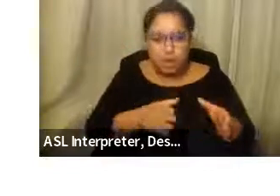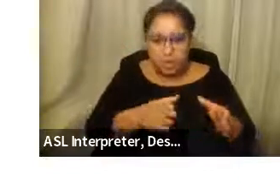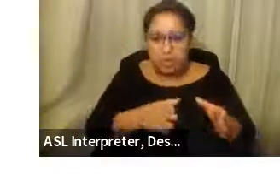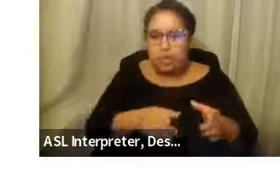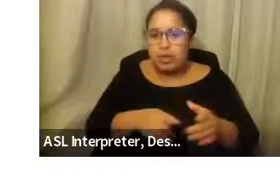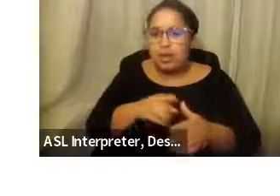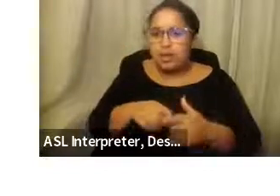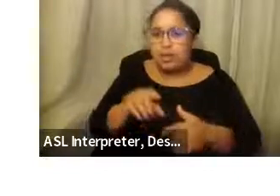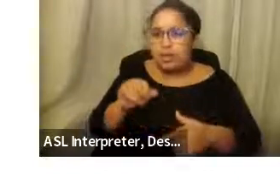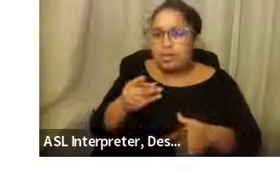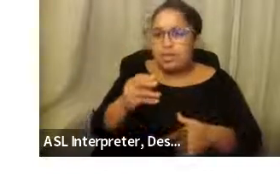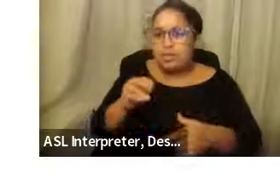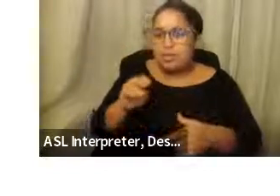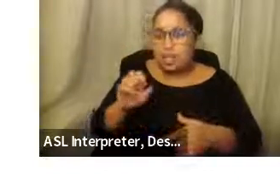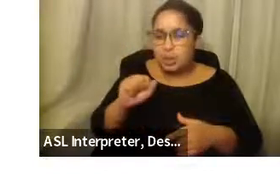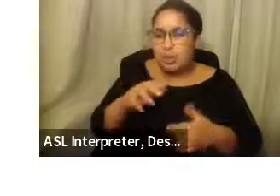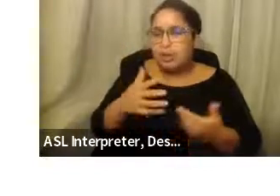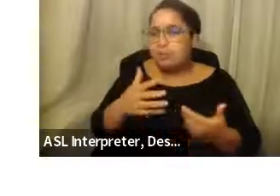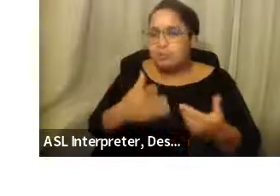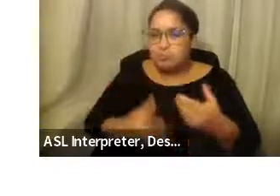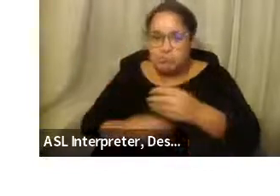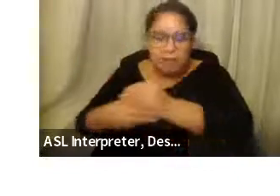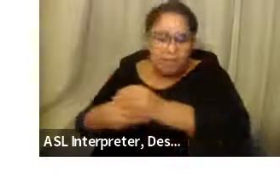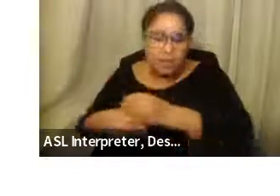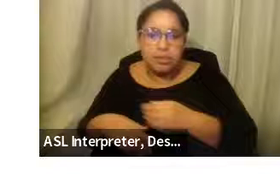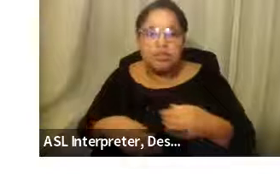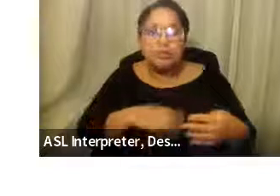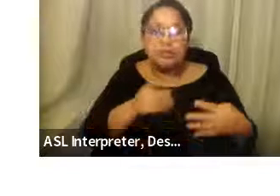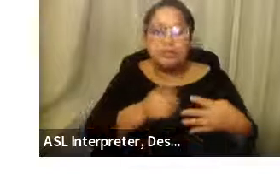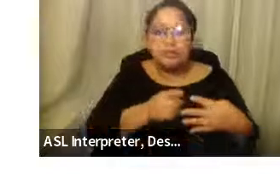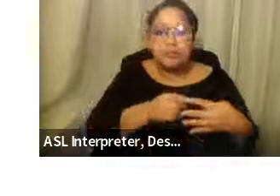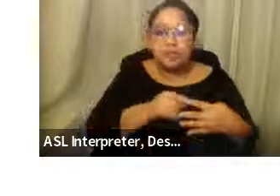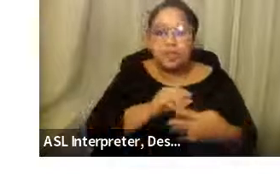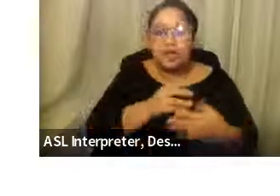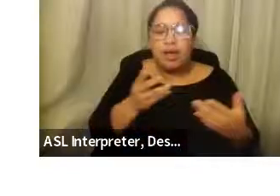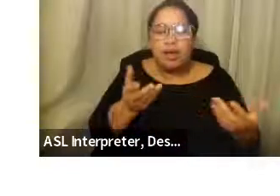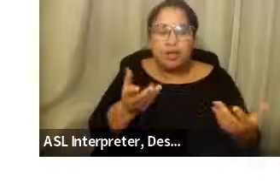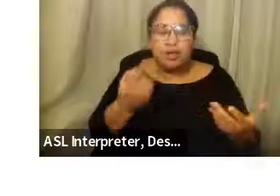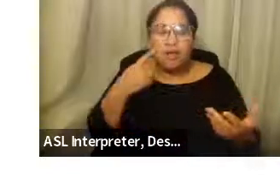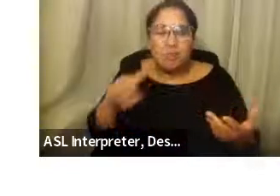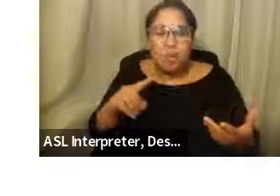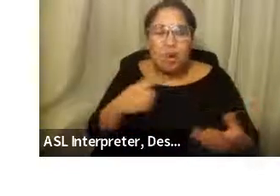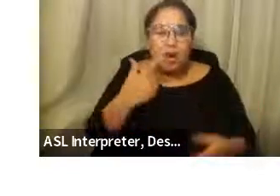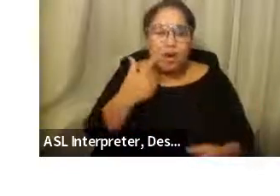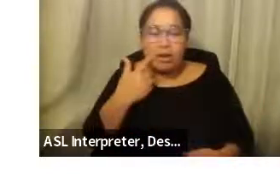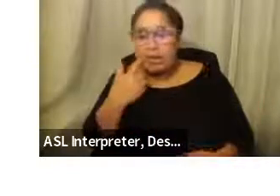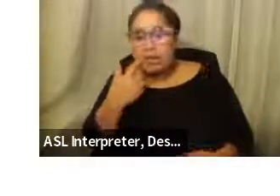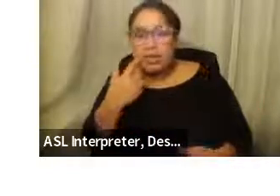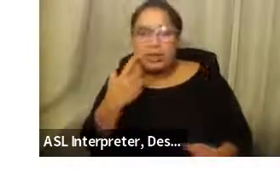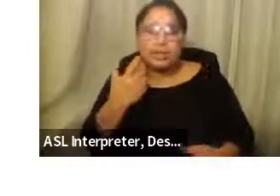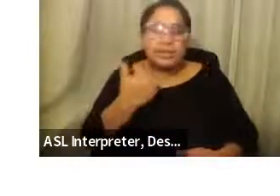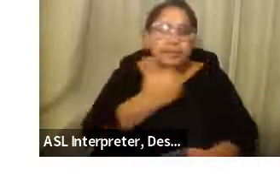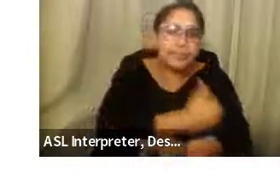can backfill as needed. So the first question is, what are our options for substance use conditions,